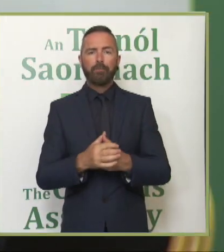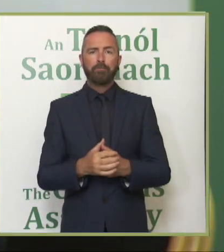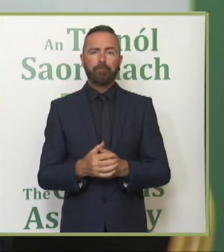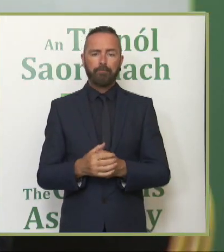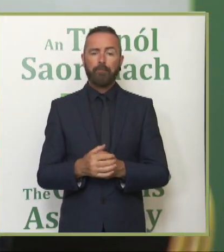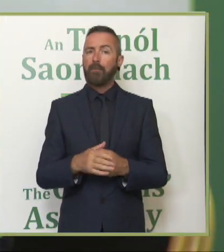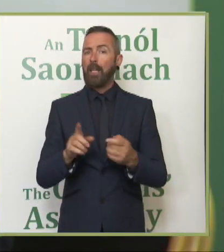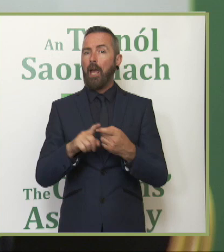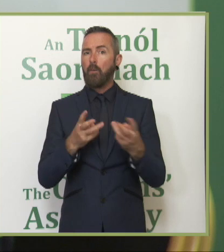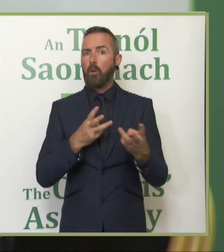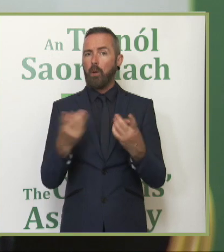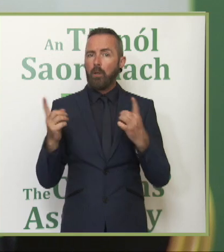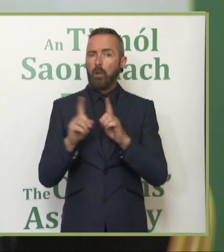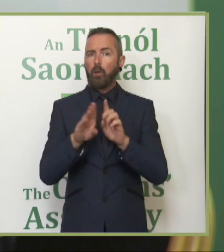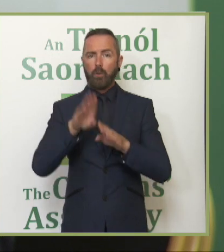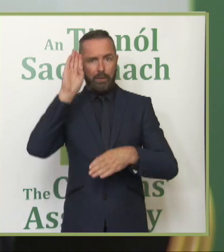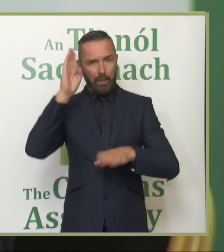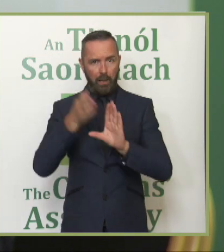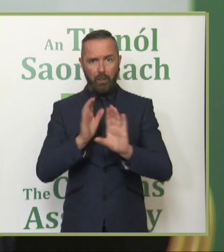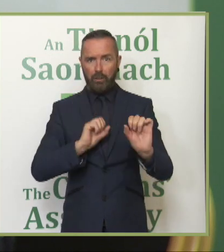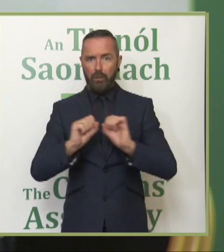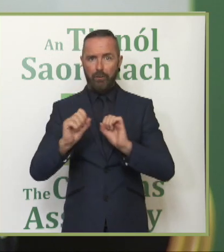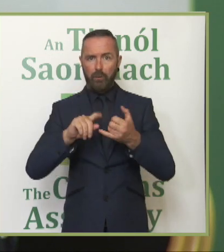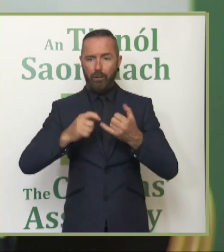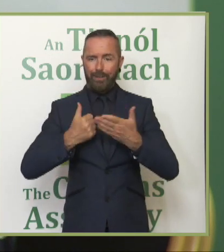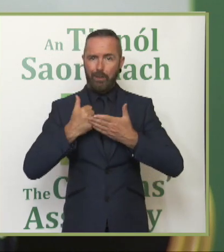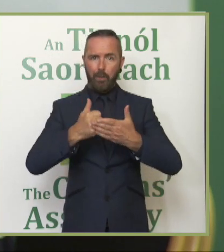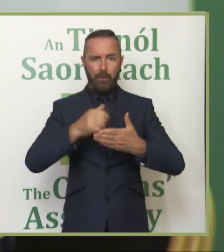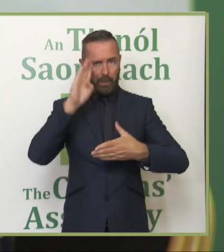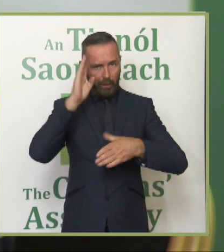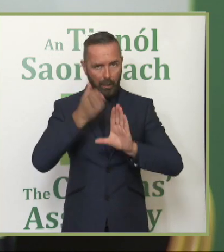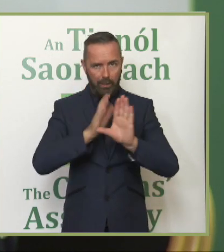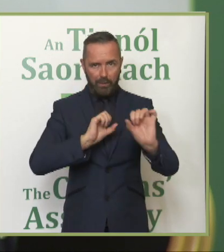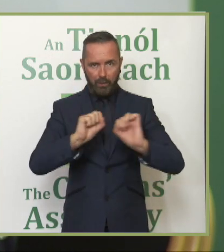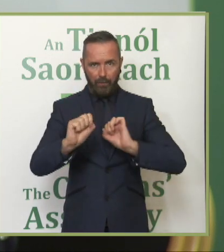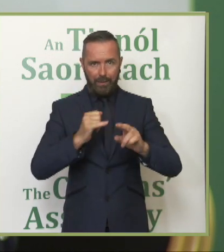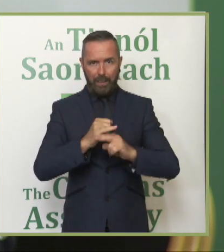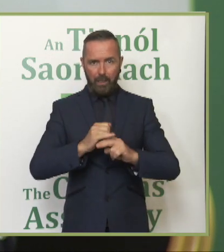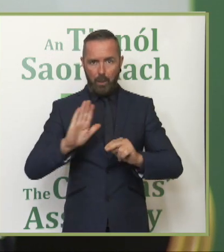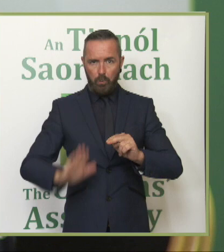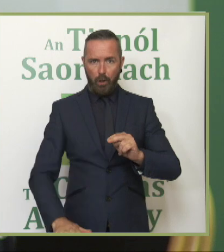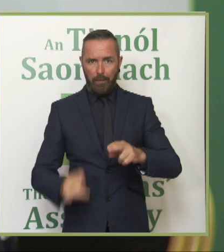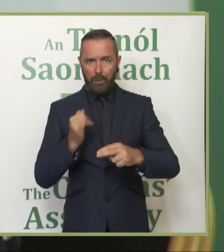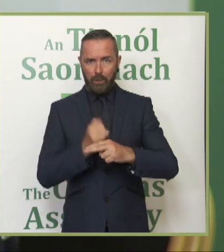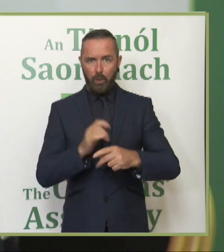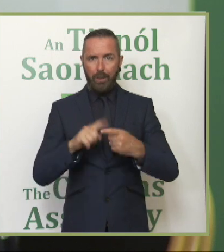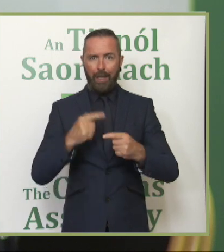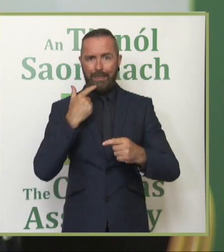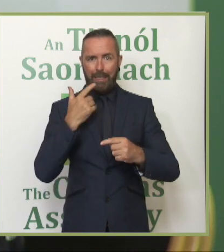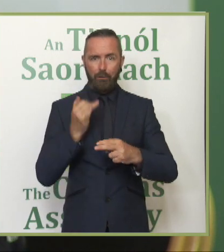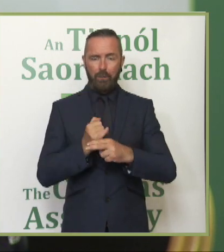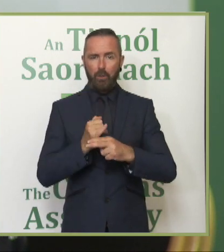Educational Psychological Service, so supporting the psychology service in our primary schools and in our secondary